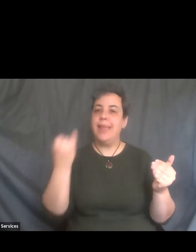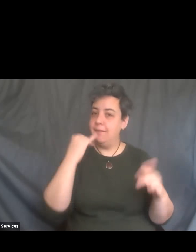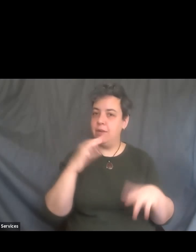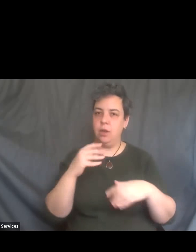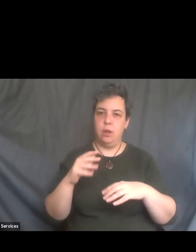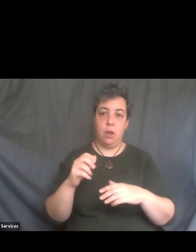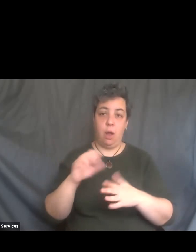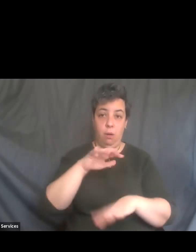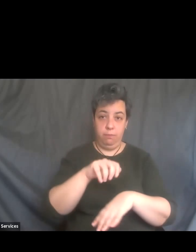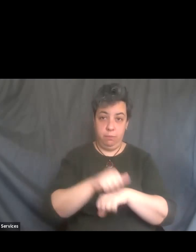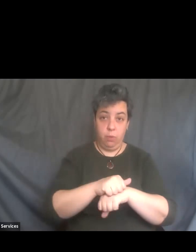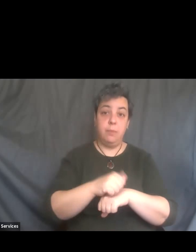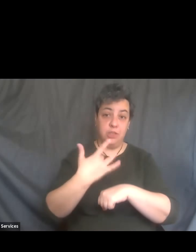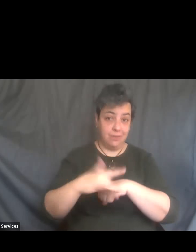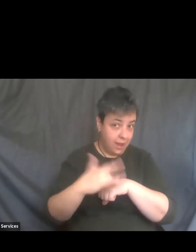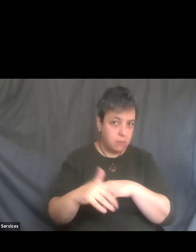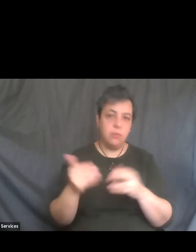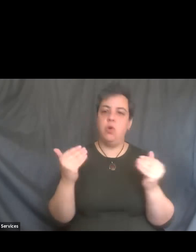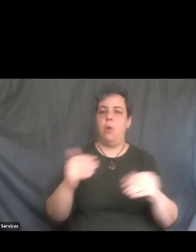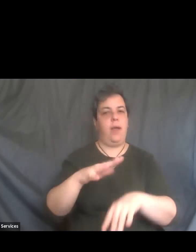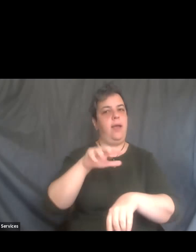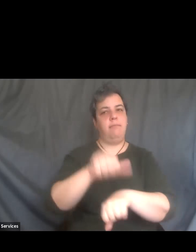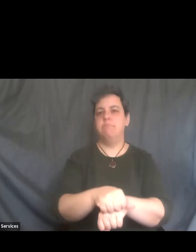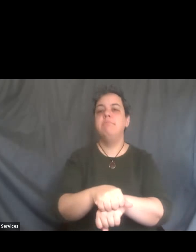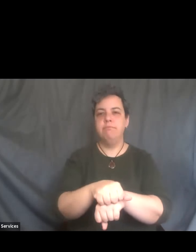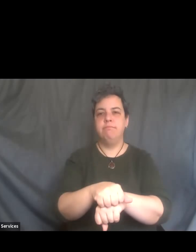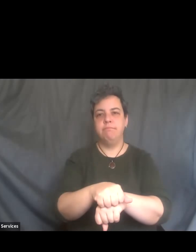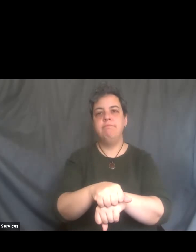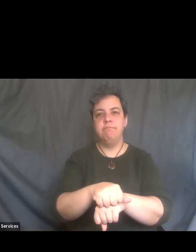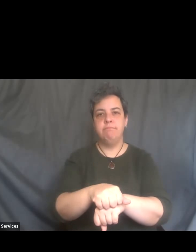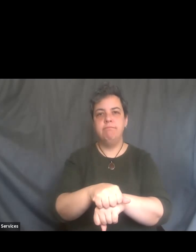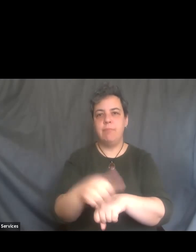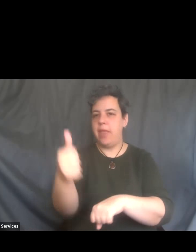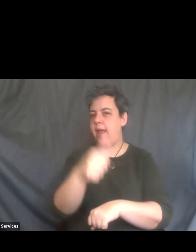vaccine. Okay, thank you.